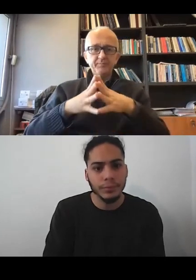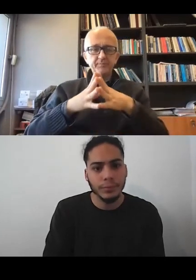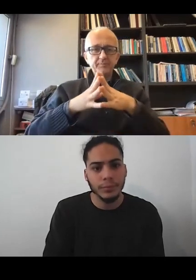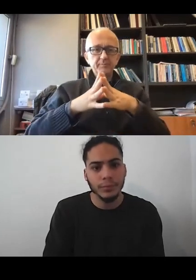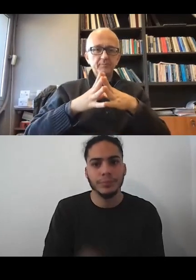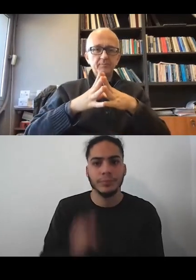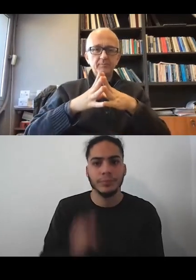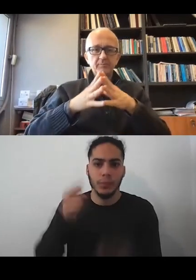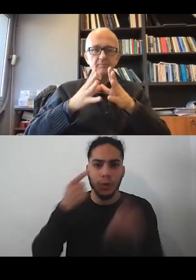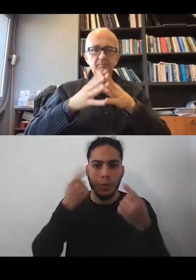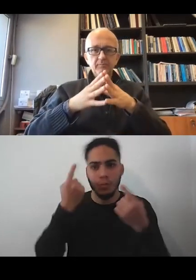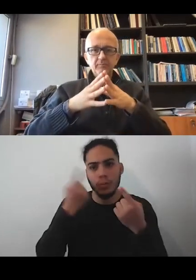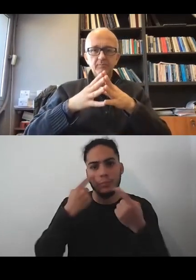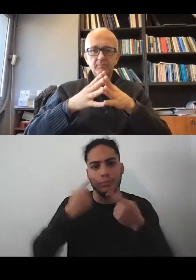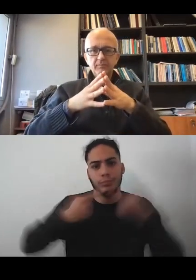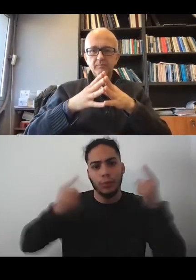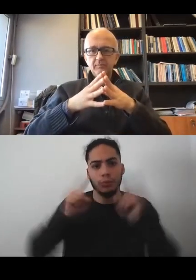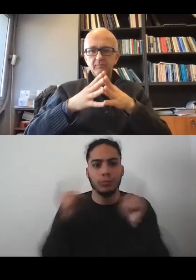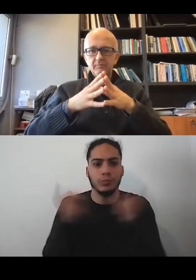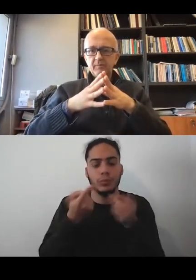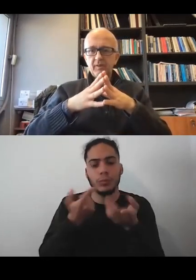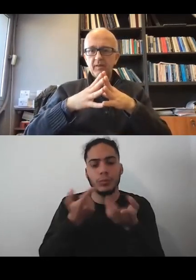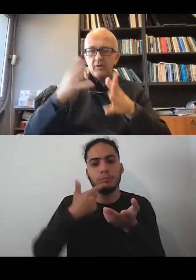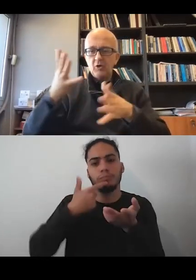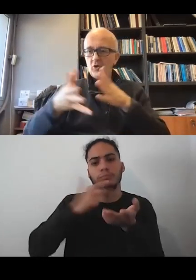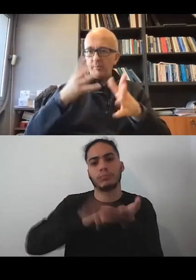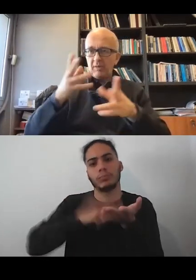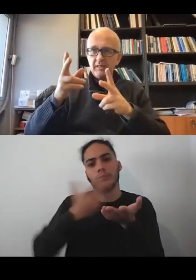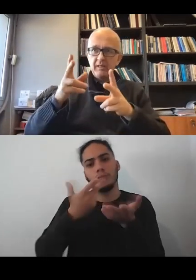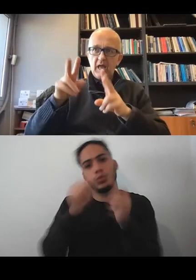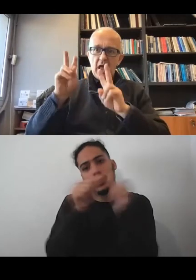sign language recognition and translation system.